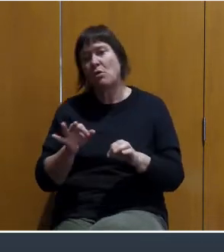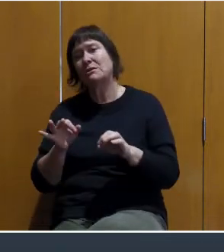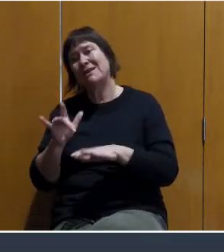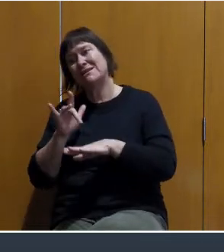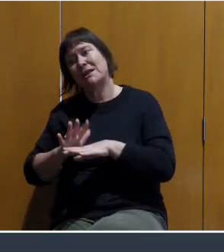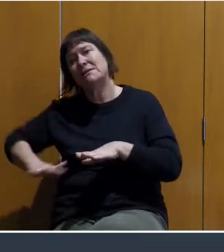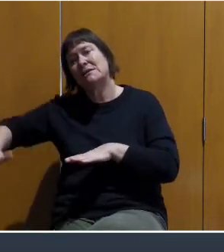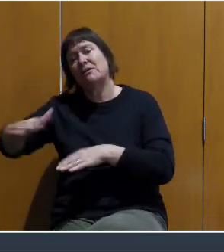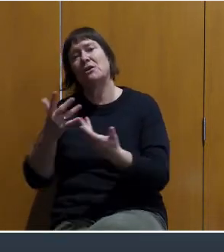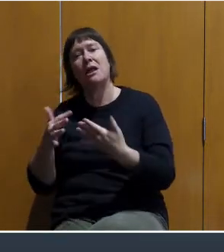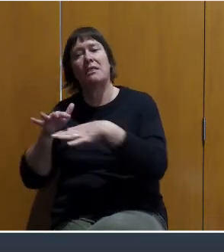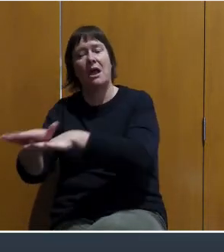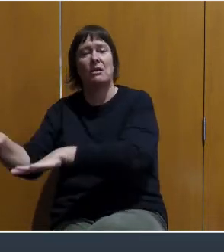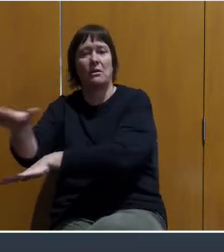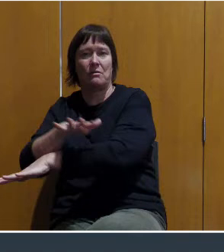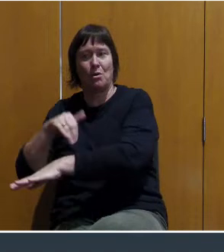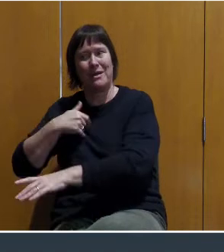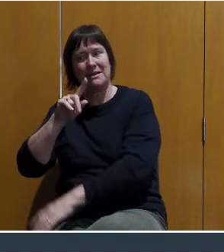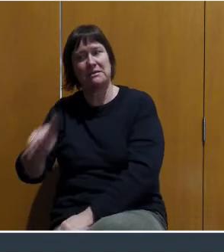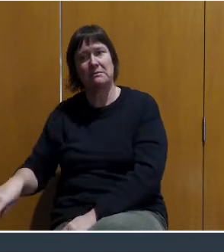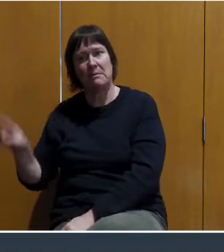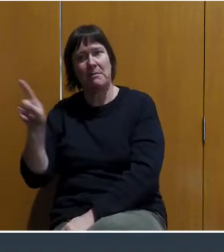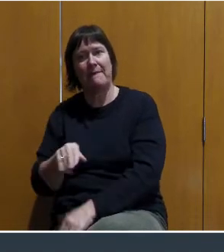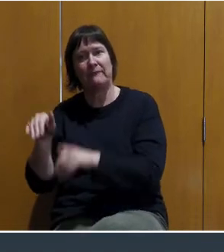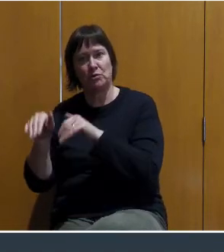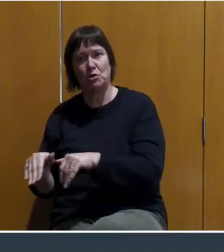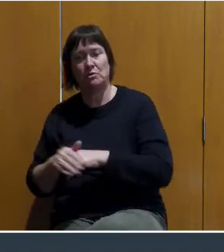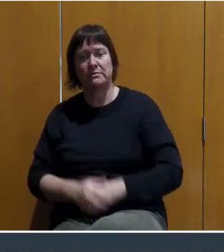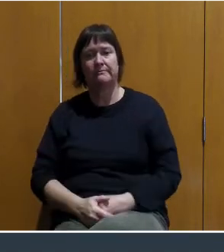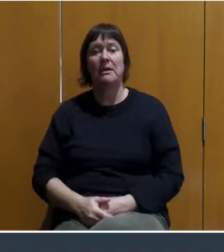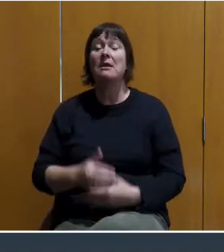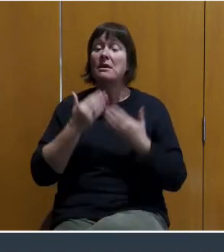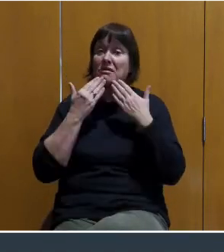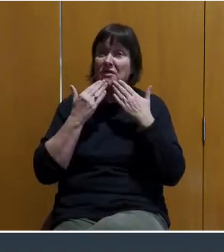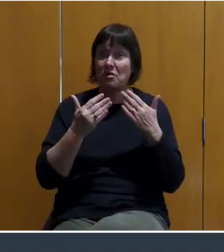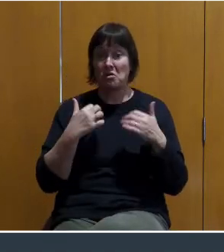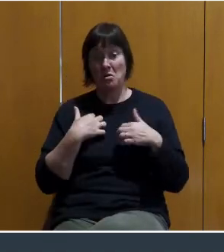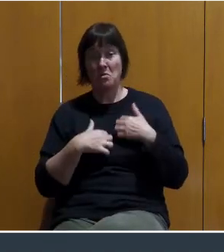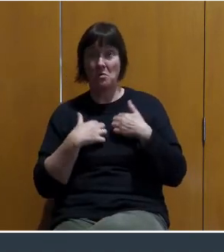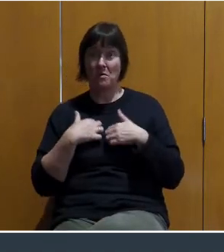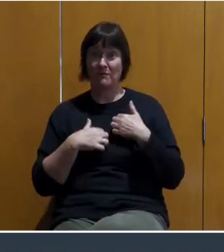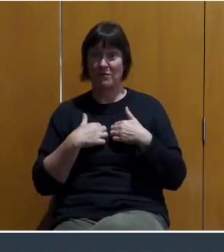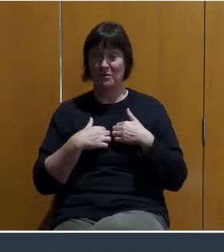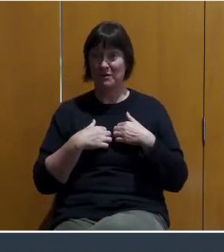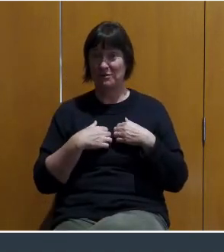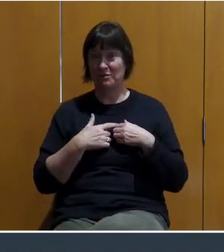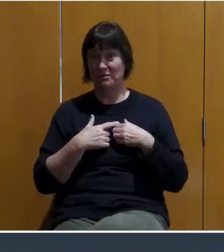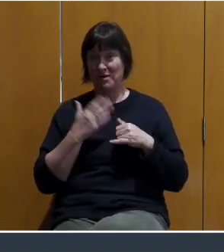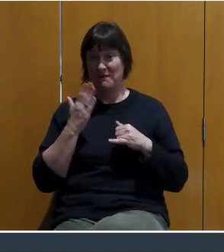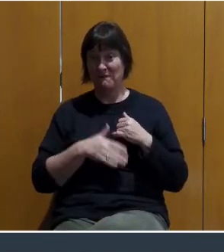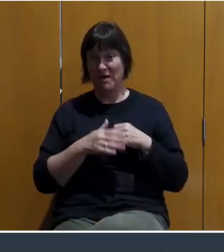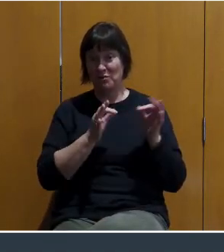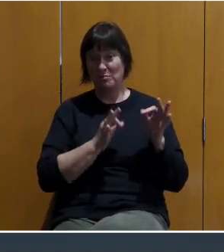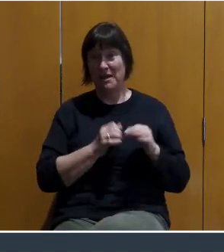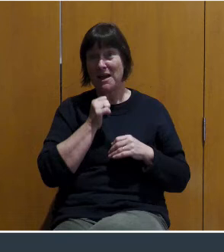listening today, and we look forward to seeing what the final plan is. And if you've made a little boo-boo in it, we will let you know.